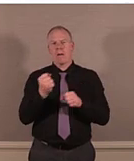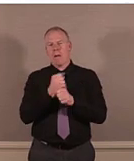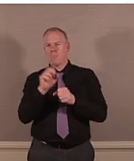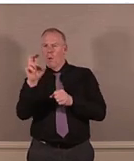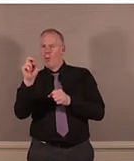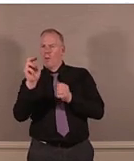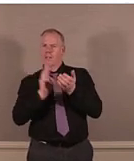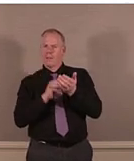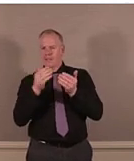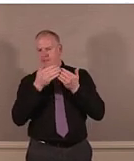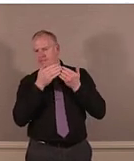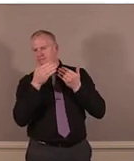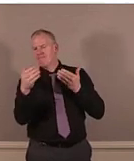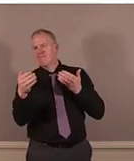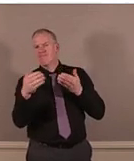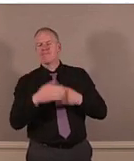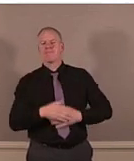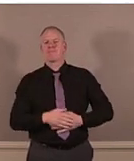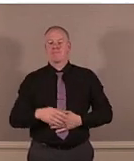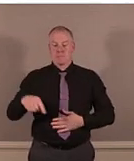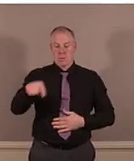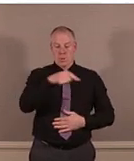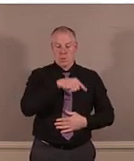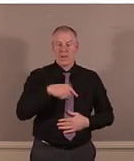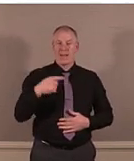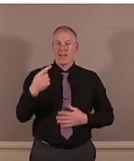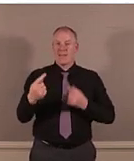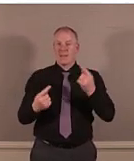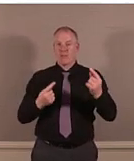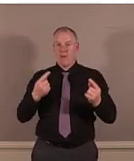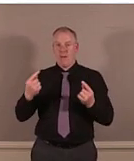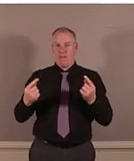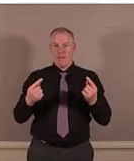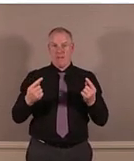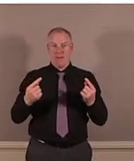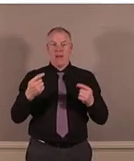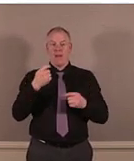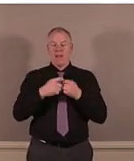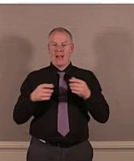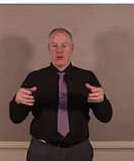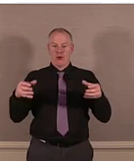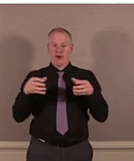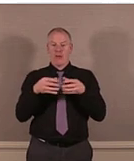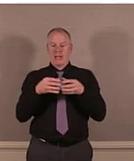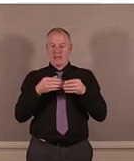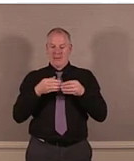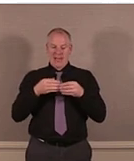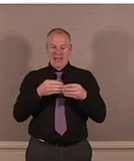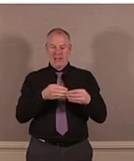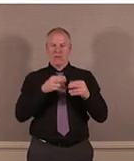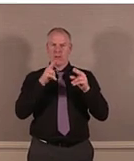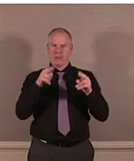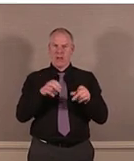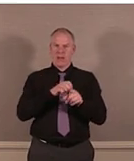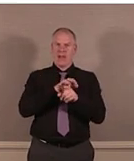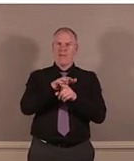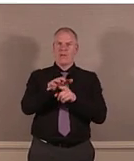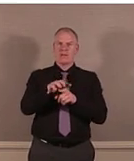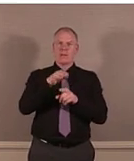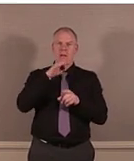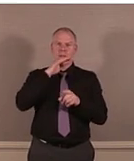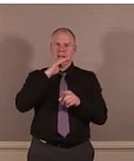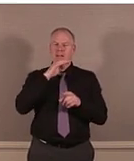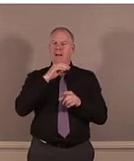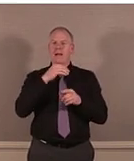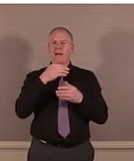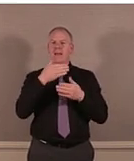30 minutes. So we, as I suppose, as individuals and collective leaders, can make a contribution so that no one is